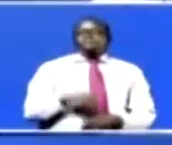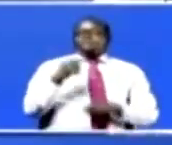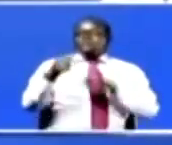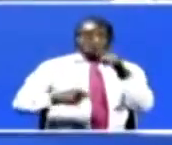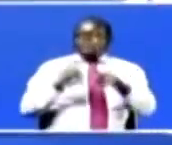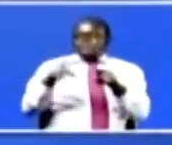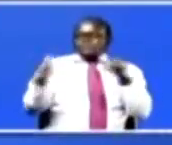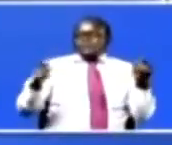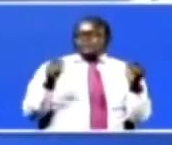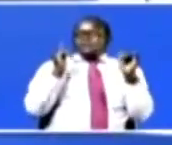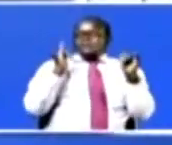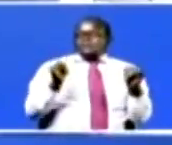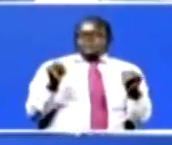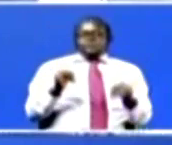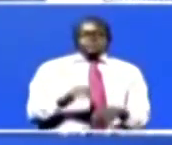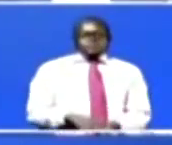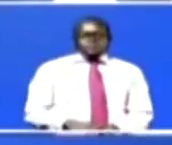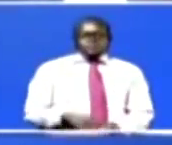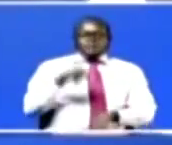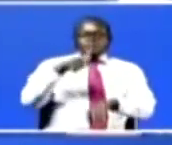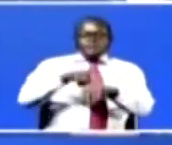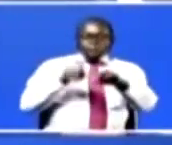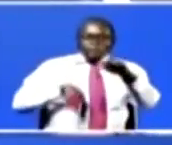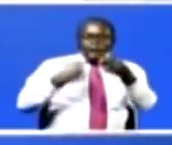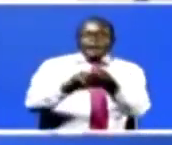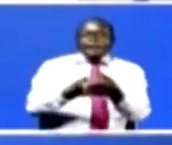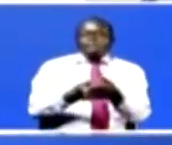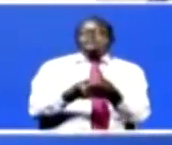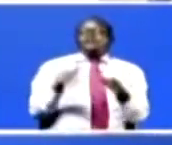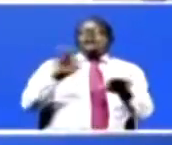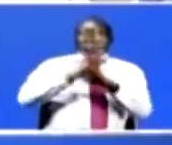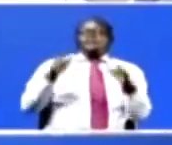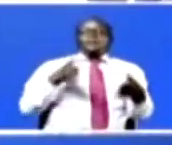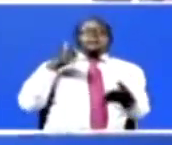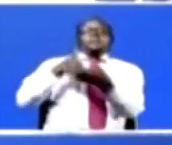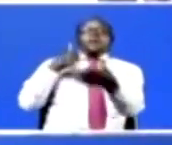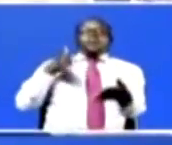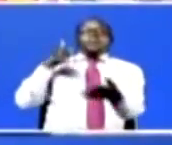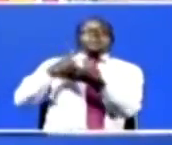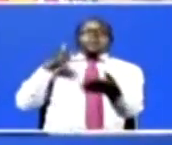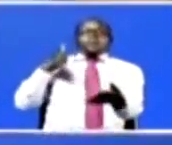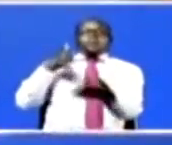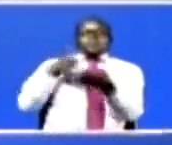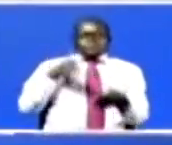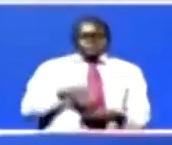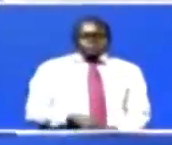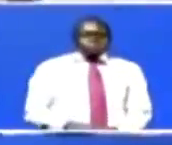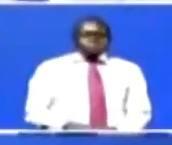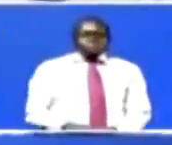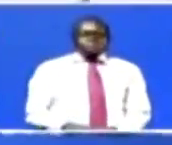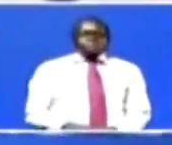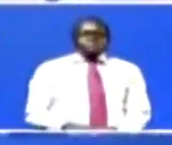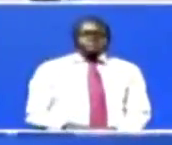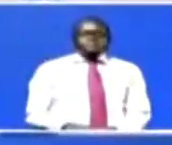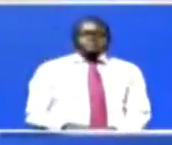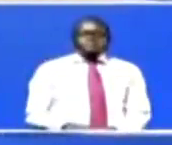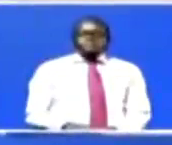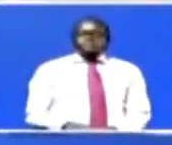was starting. The moment we are here, everything comes to a standstill.